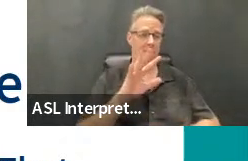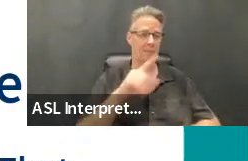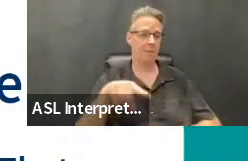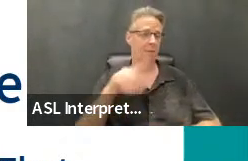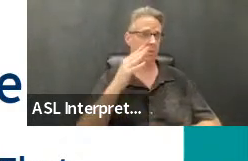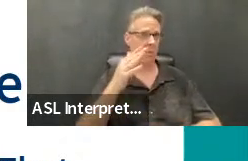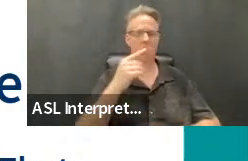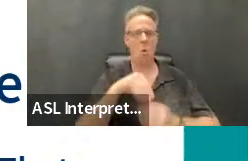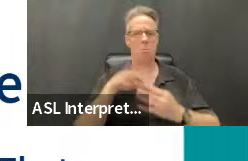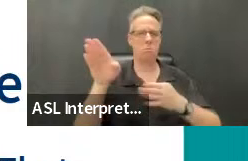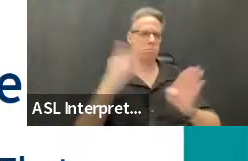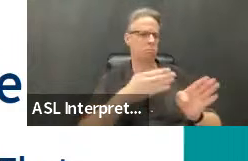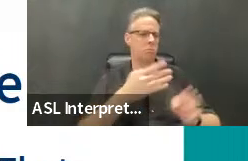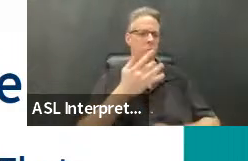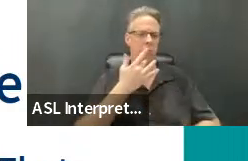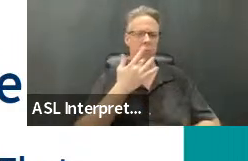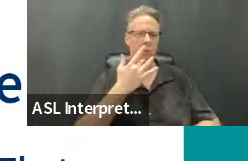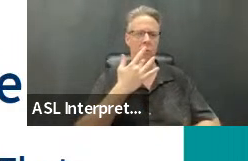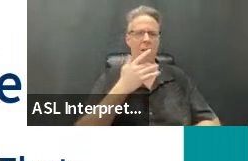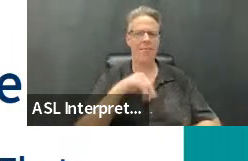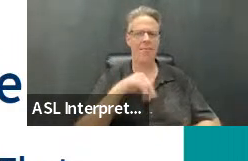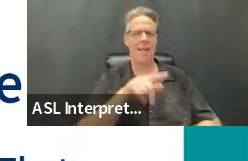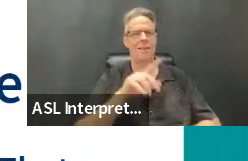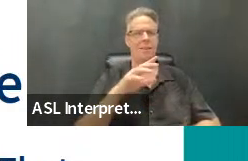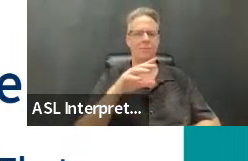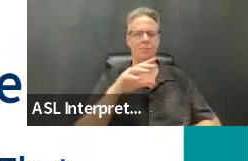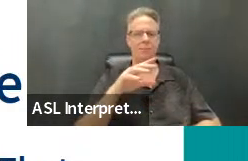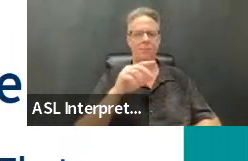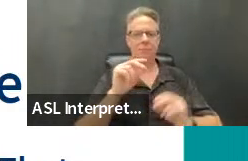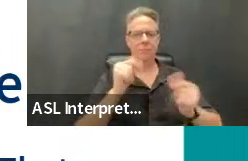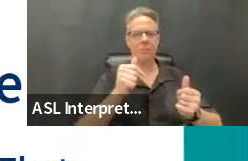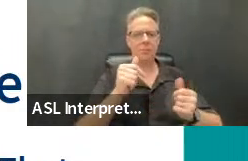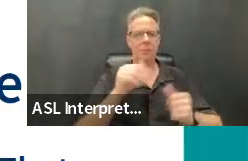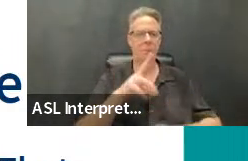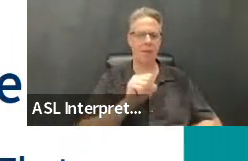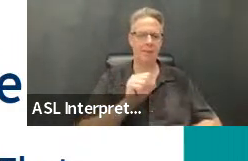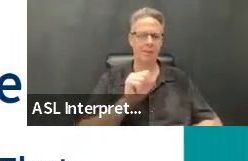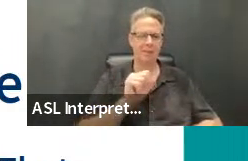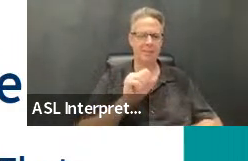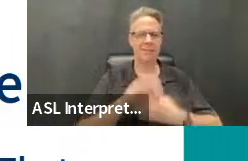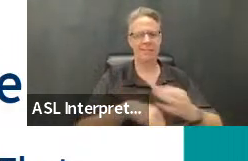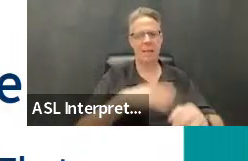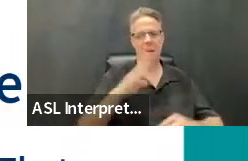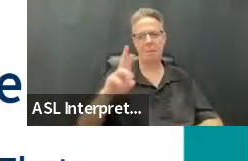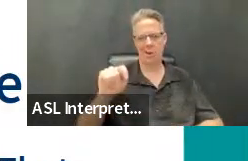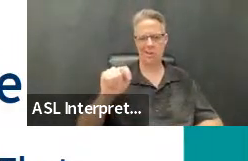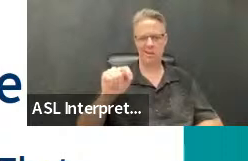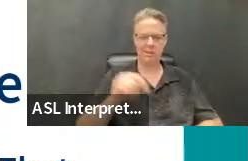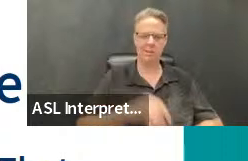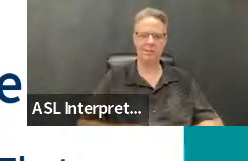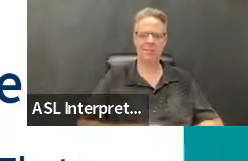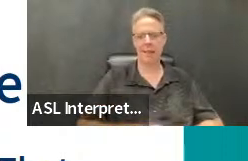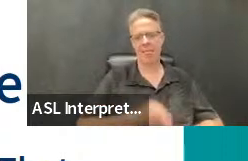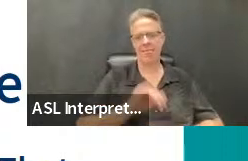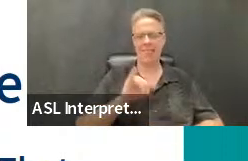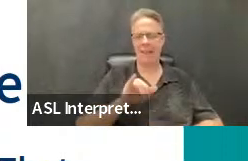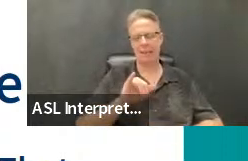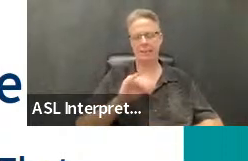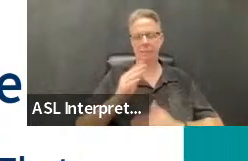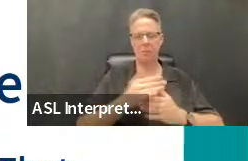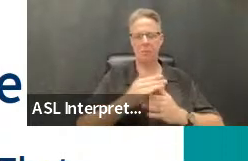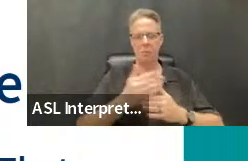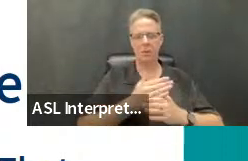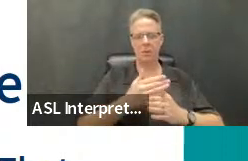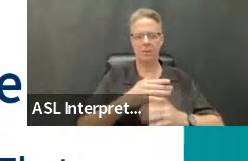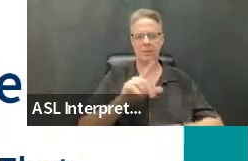are attracted to taking that express bus than the BRT. So that's also part of that delta between